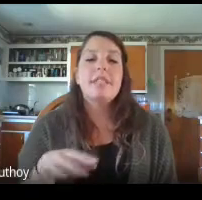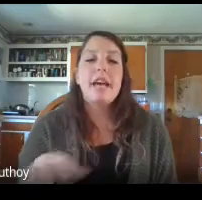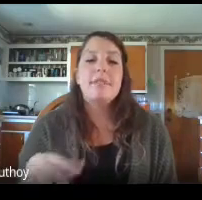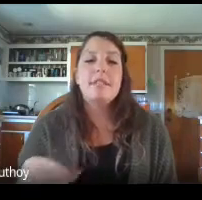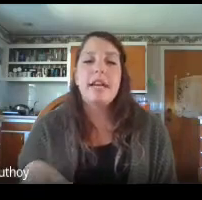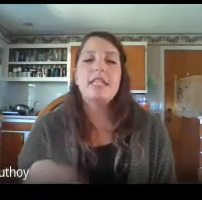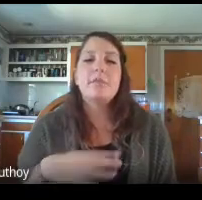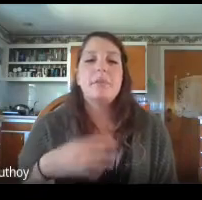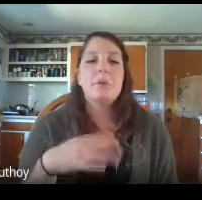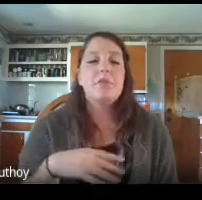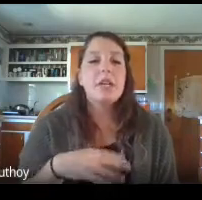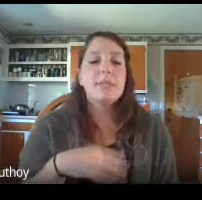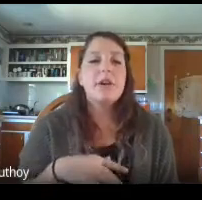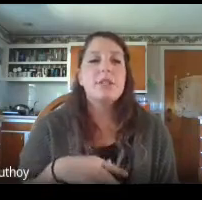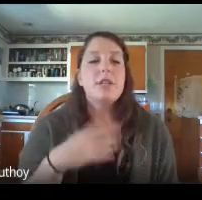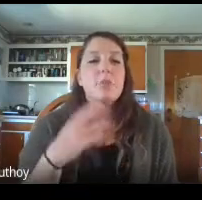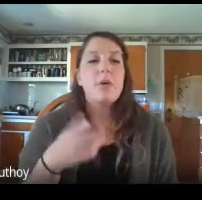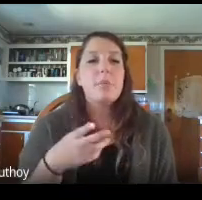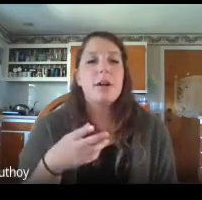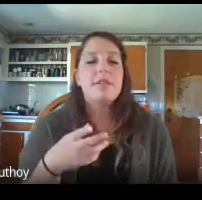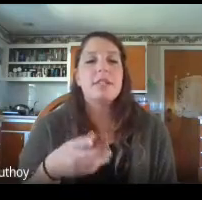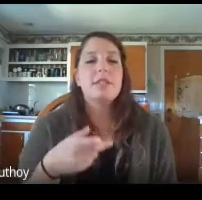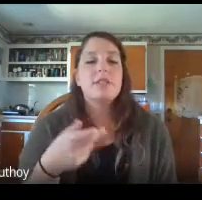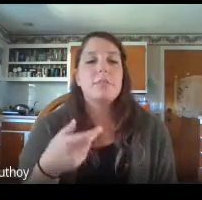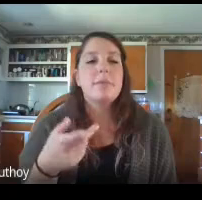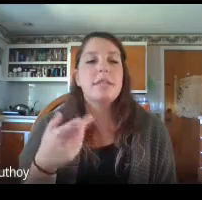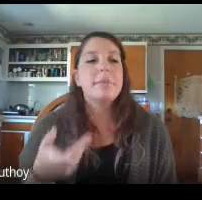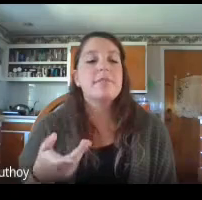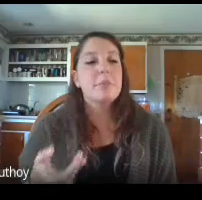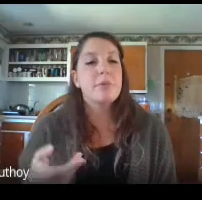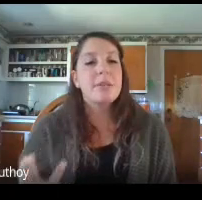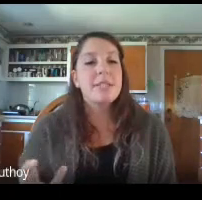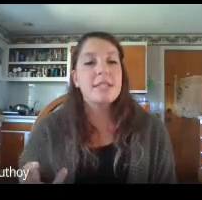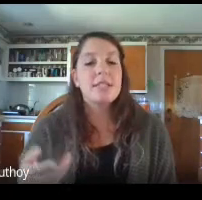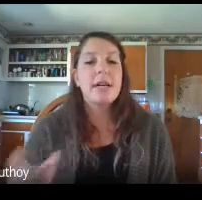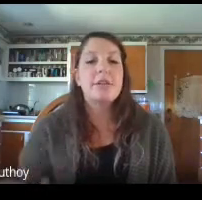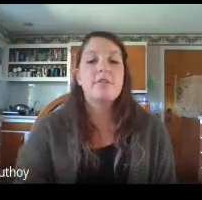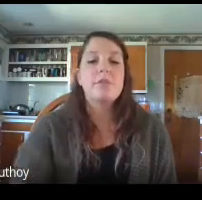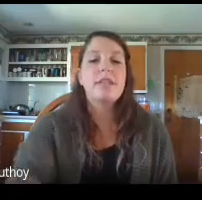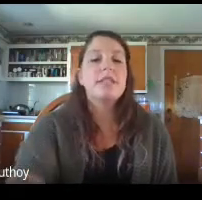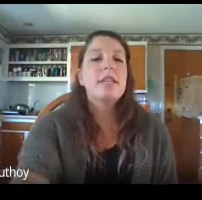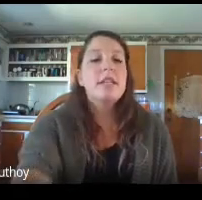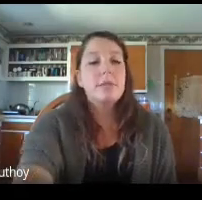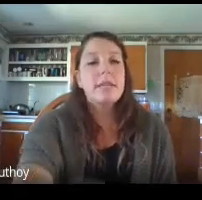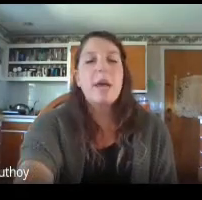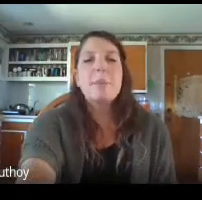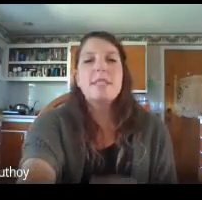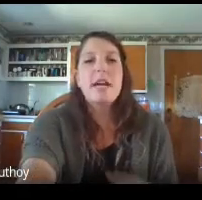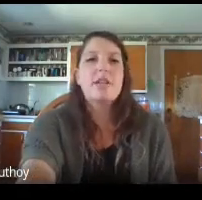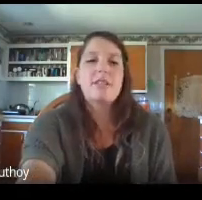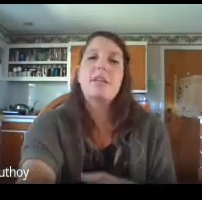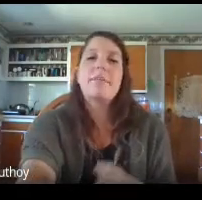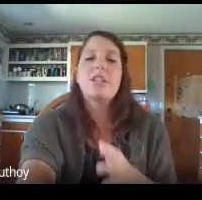Some of these have signs, some of them your fingerspells. So the important part of this is to remember the names of people and places and titles of movies. So